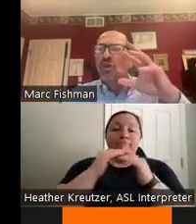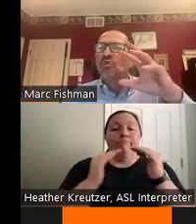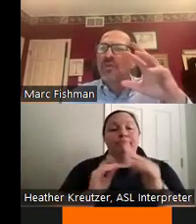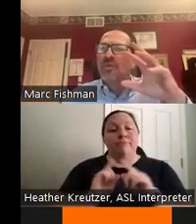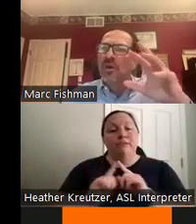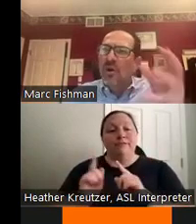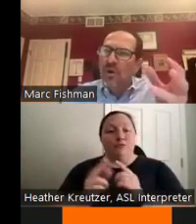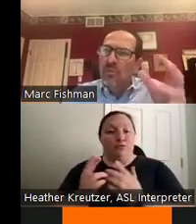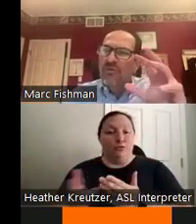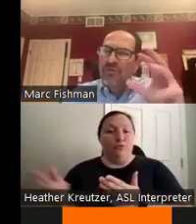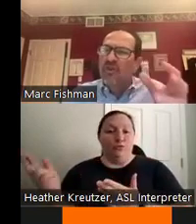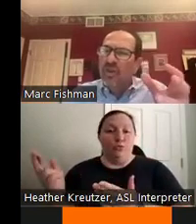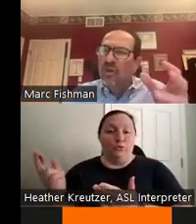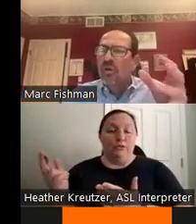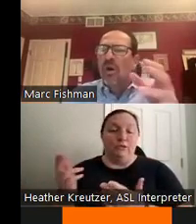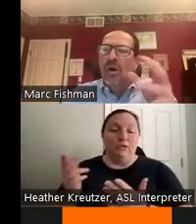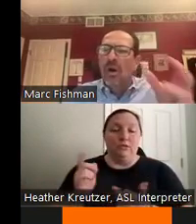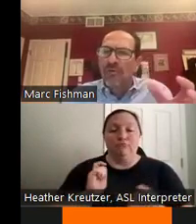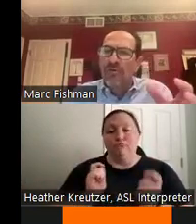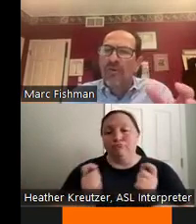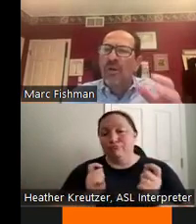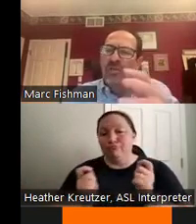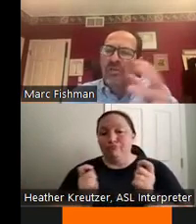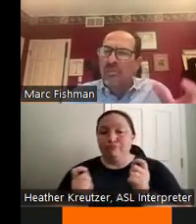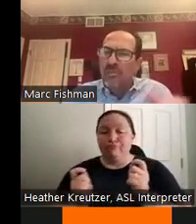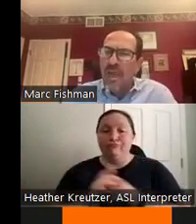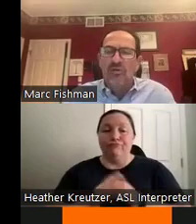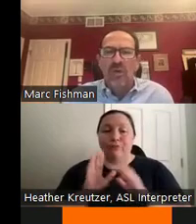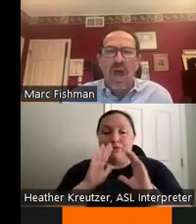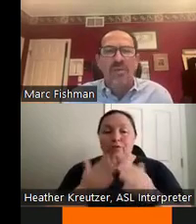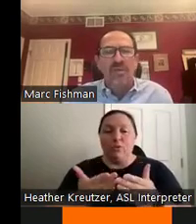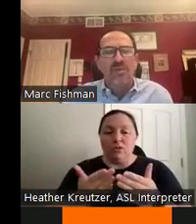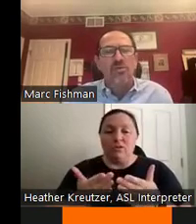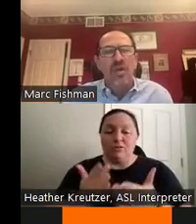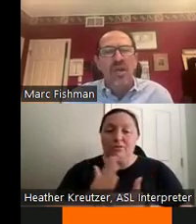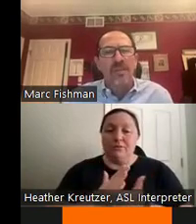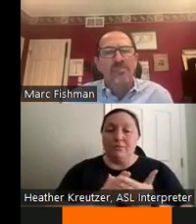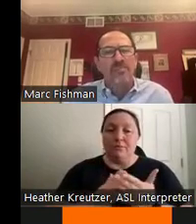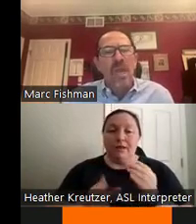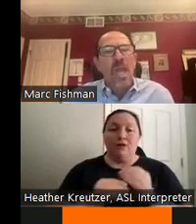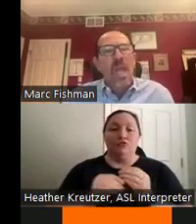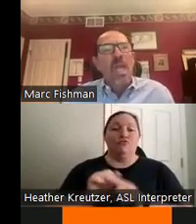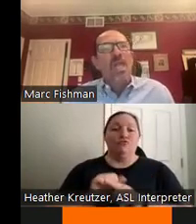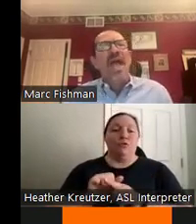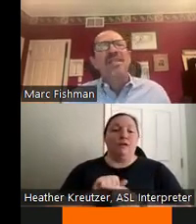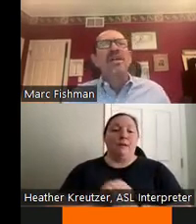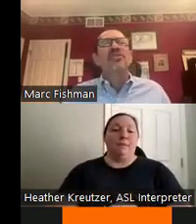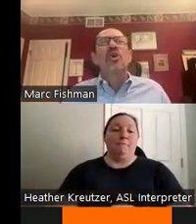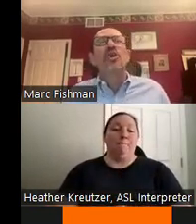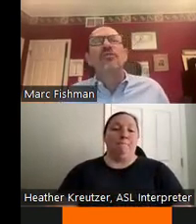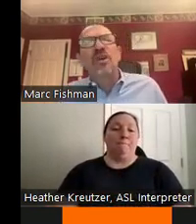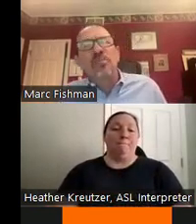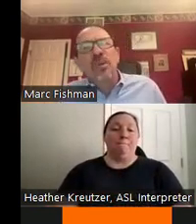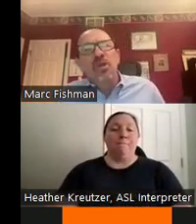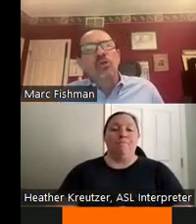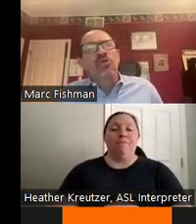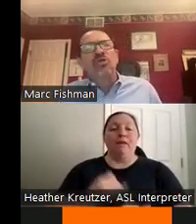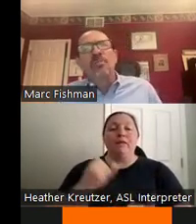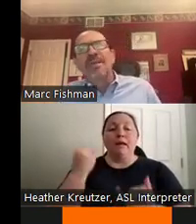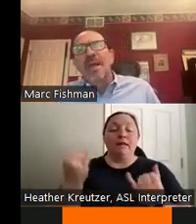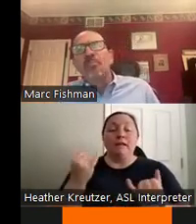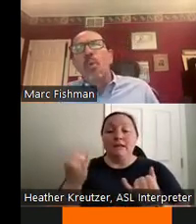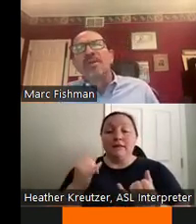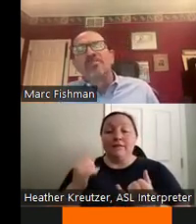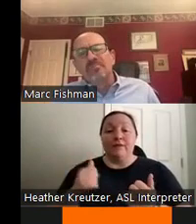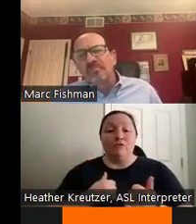resources, just with a revision of focus and some extra competence and training. The idea of assertive treatment, though,